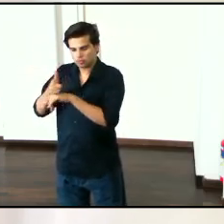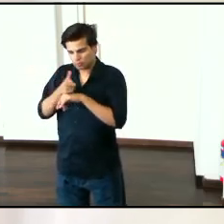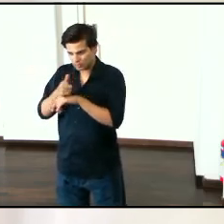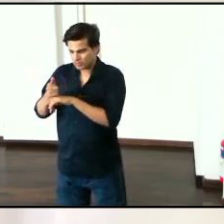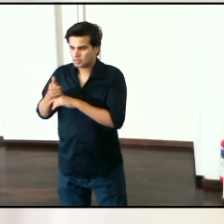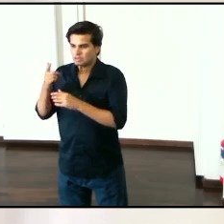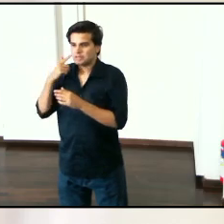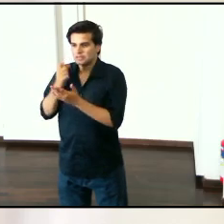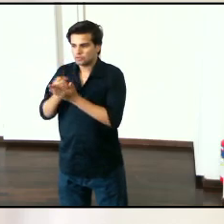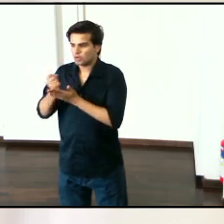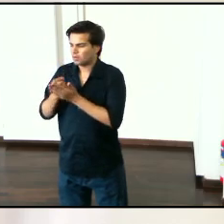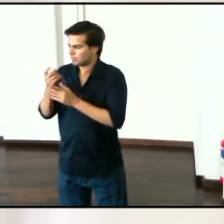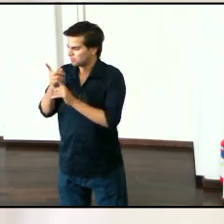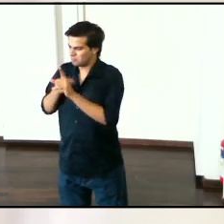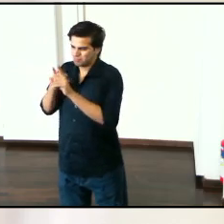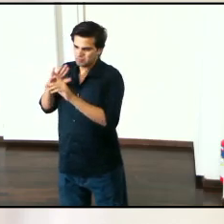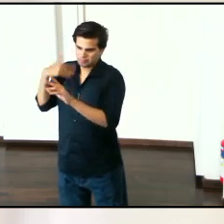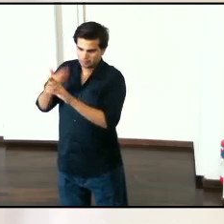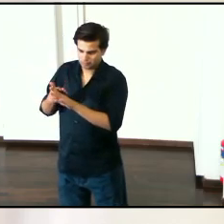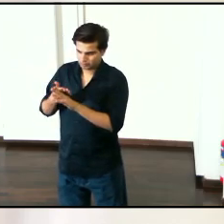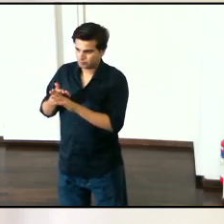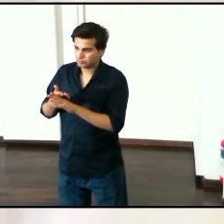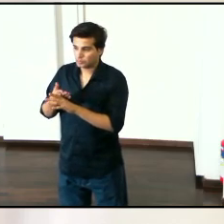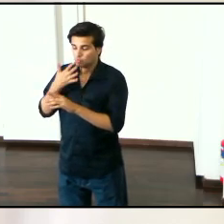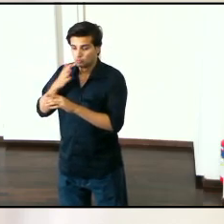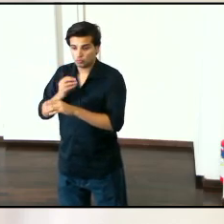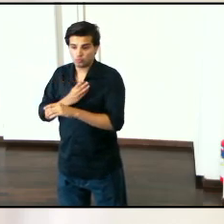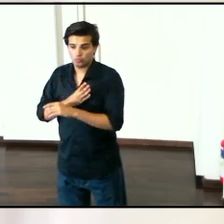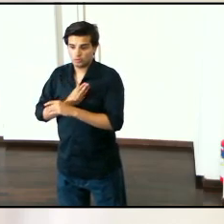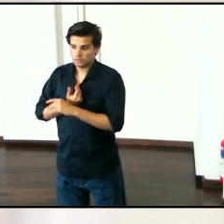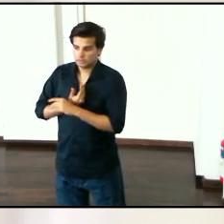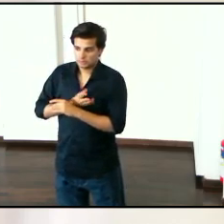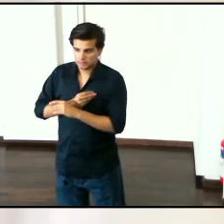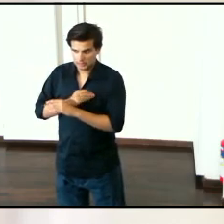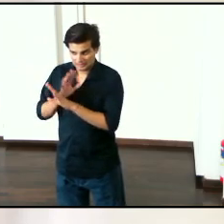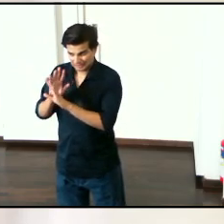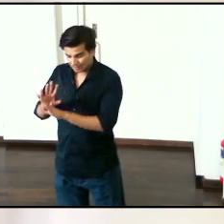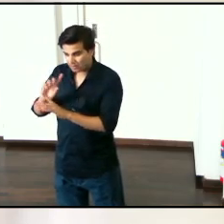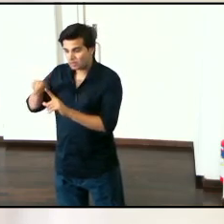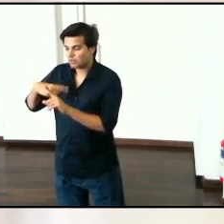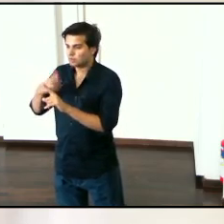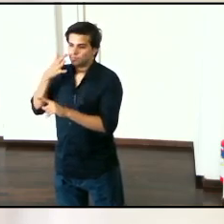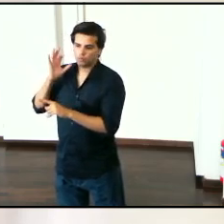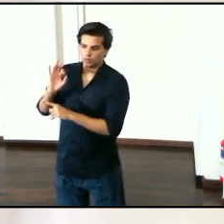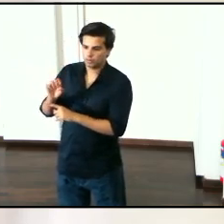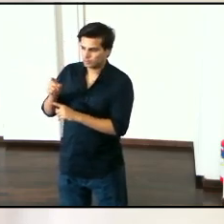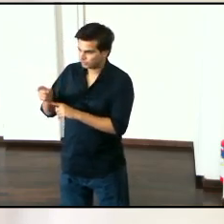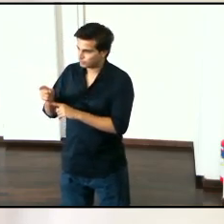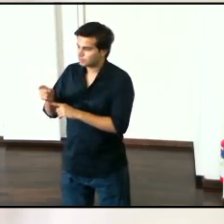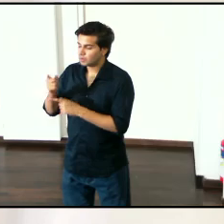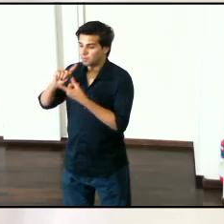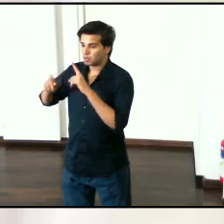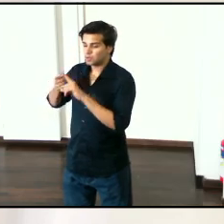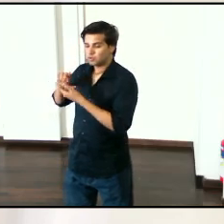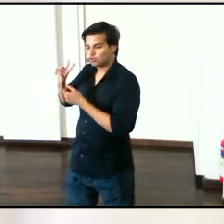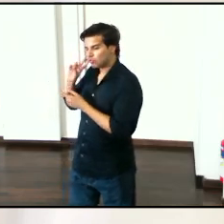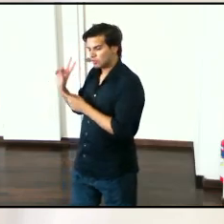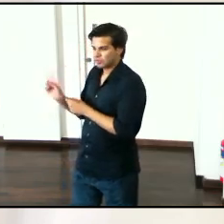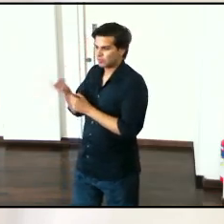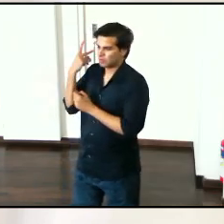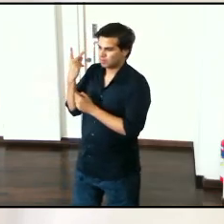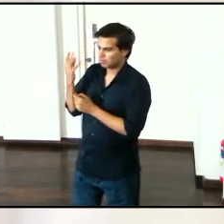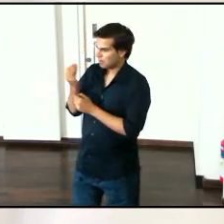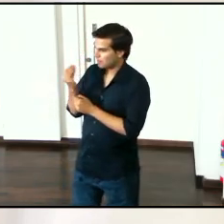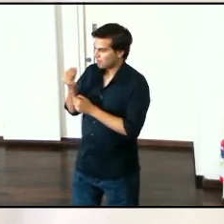few years. And it is scary, but it is also very significant given this kind of history of almost lack